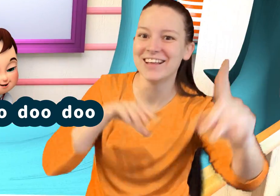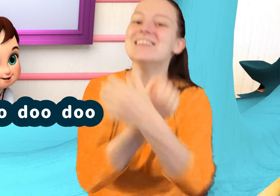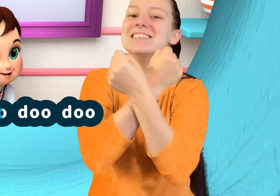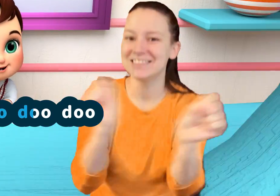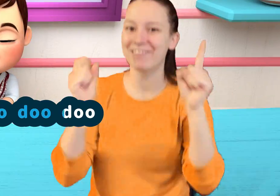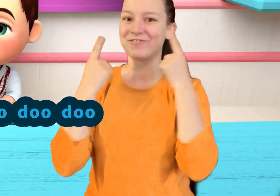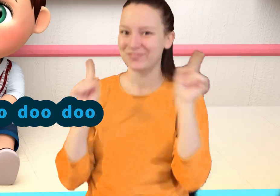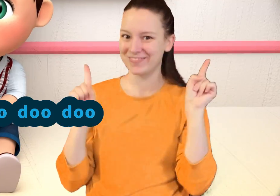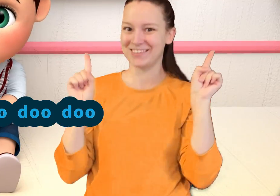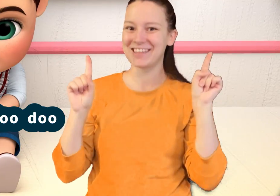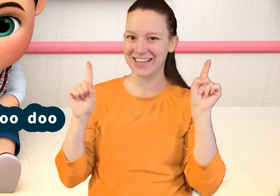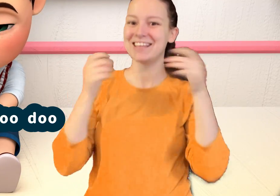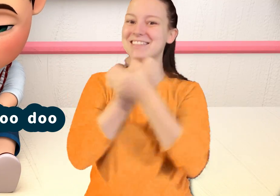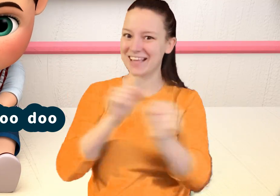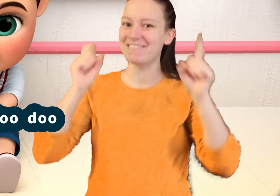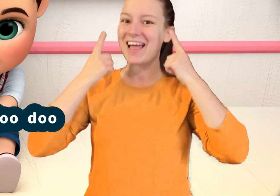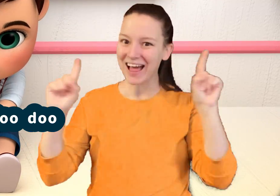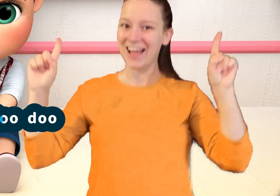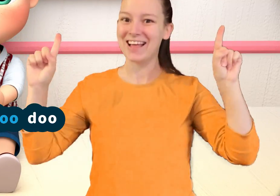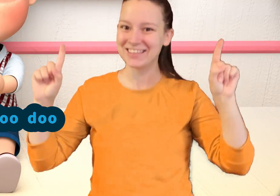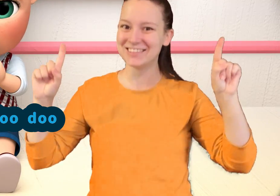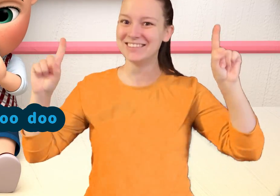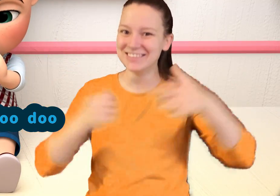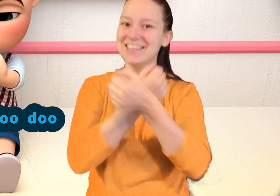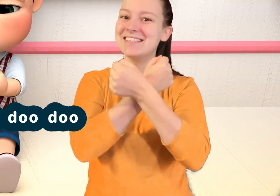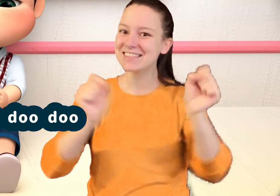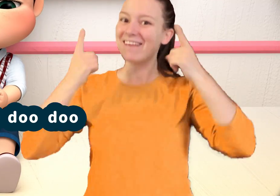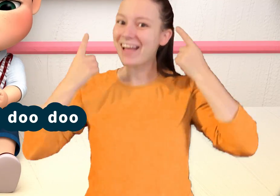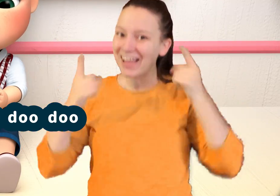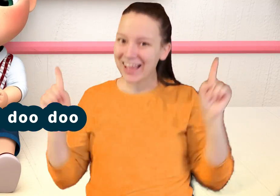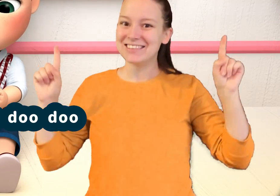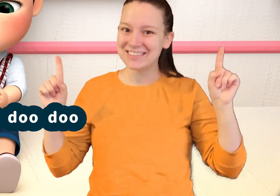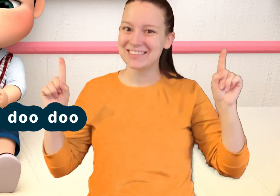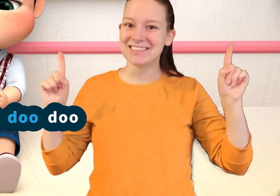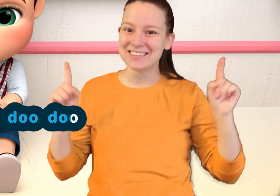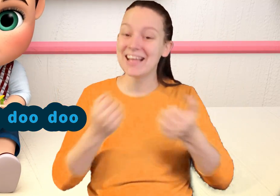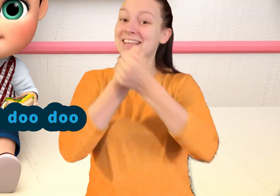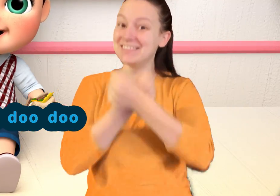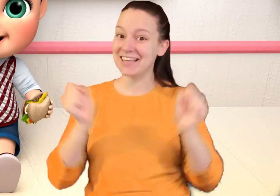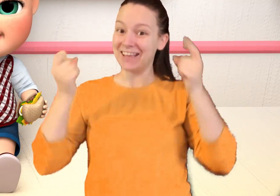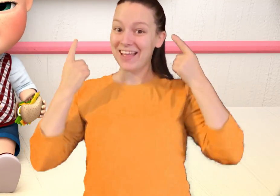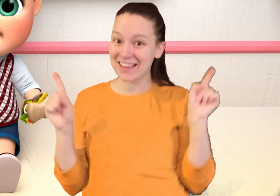safe at L do do safe at L do doo do safe